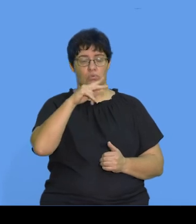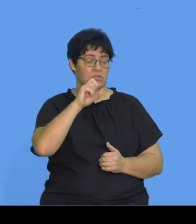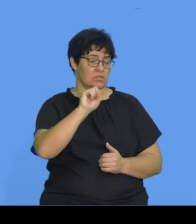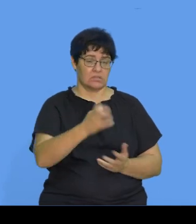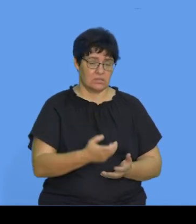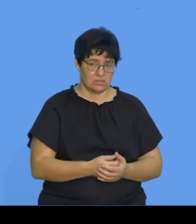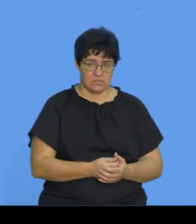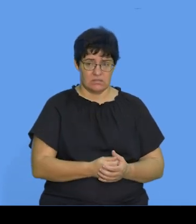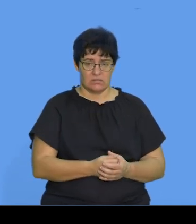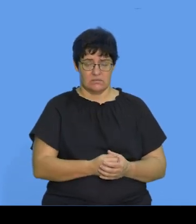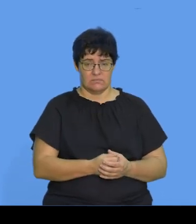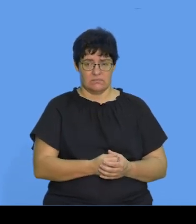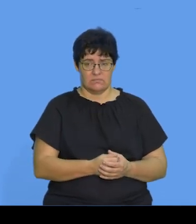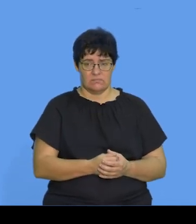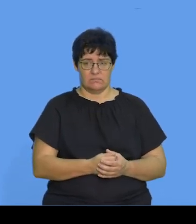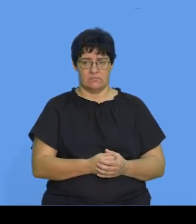sucrose,